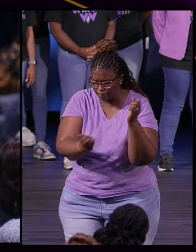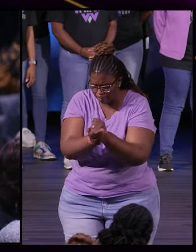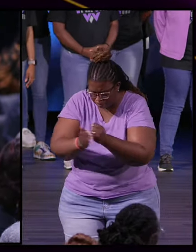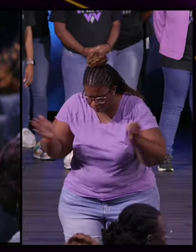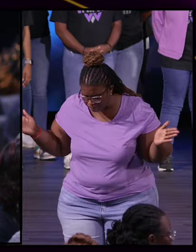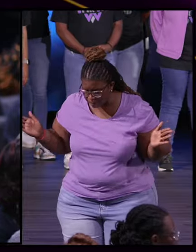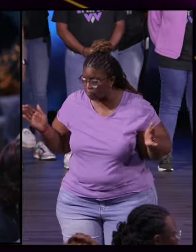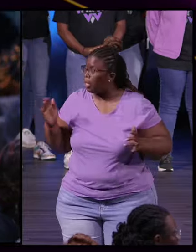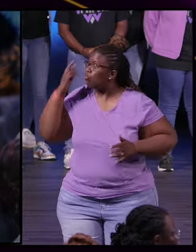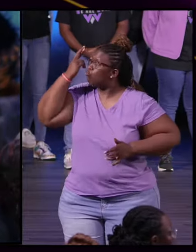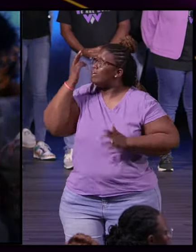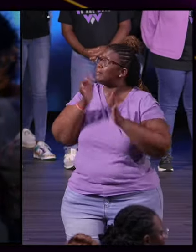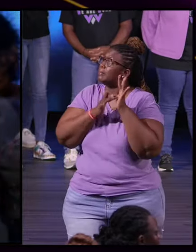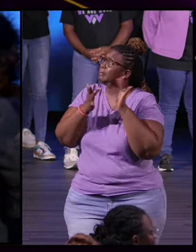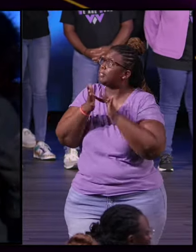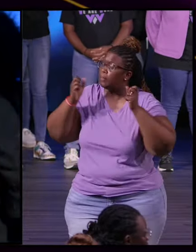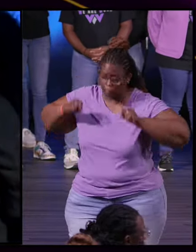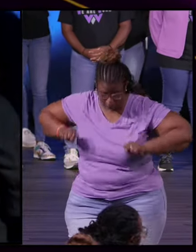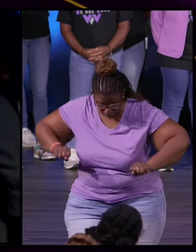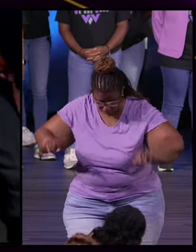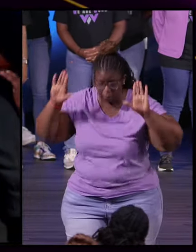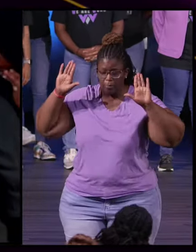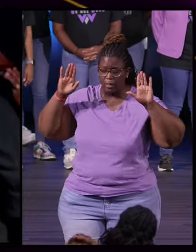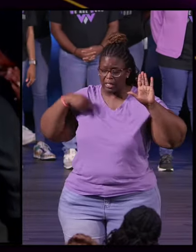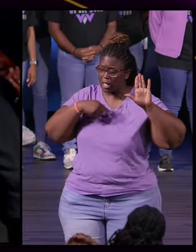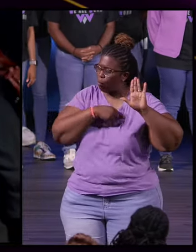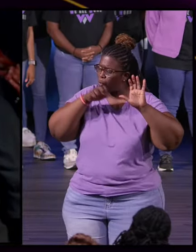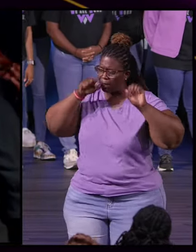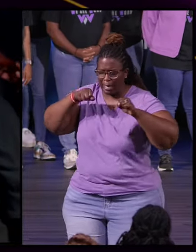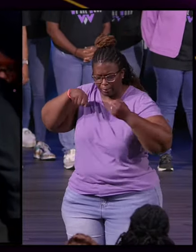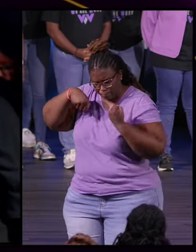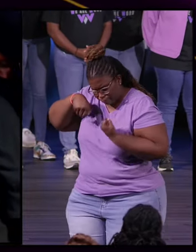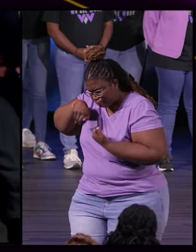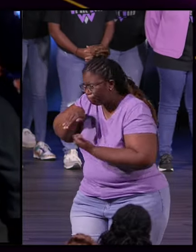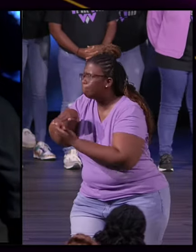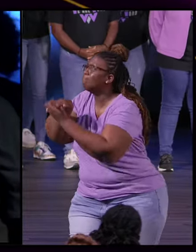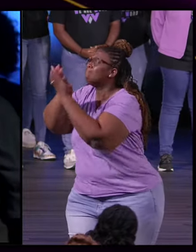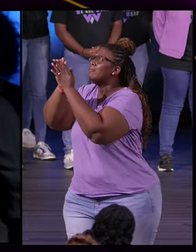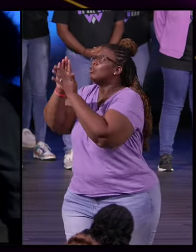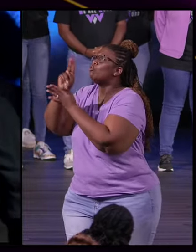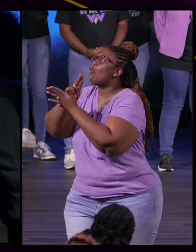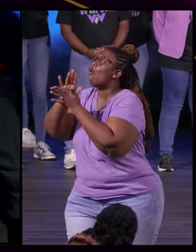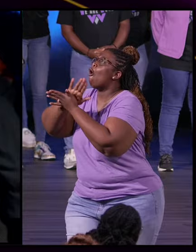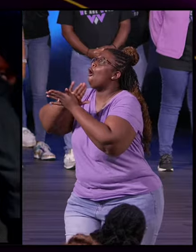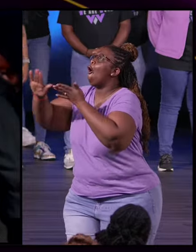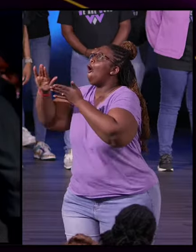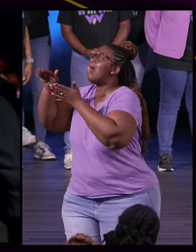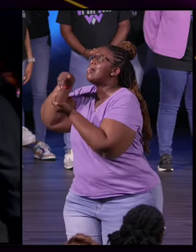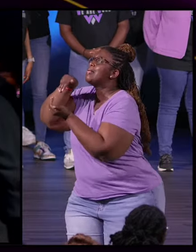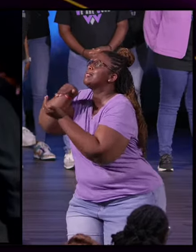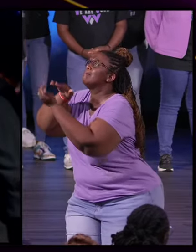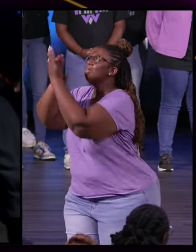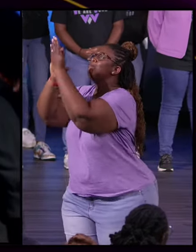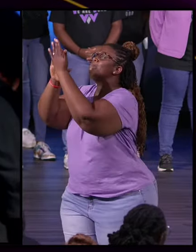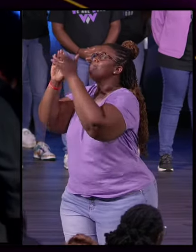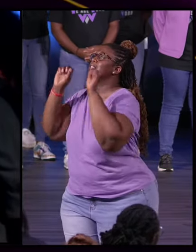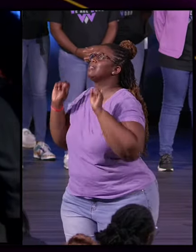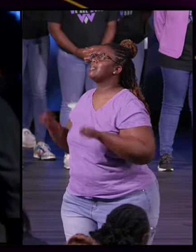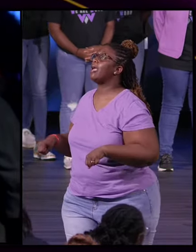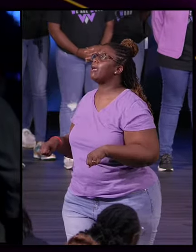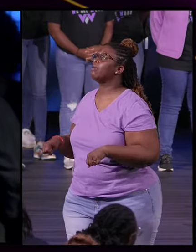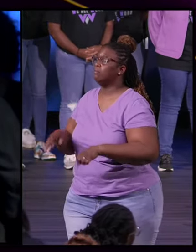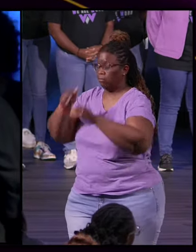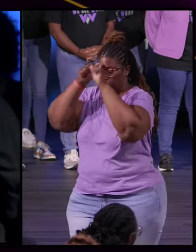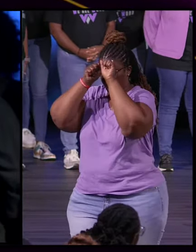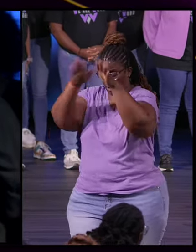that allows us to go into the holies of holies, God. And Father, and we thank you, Lord,